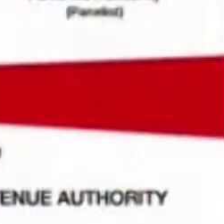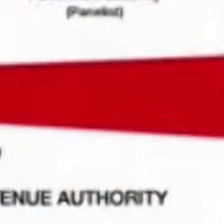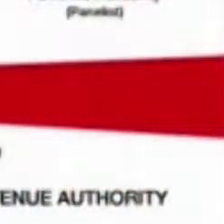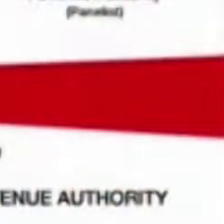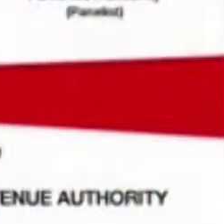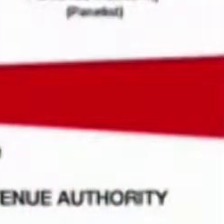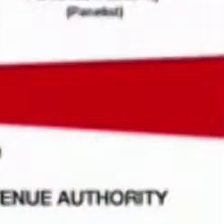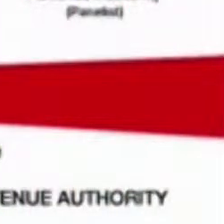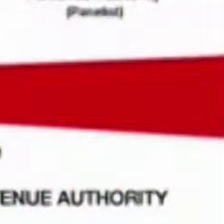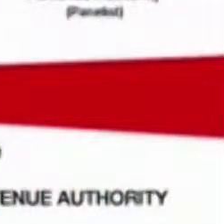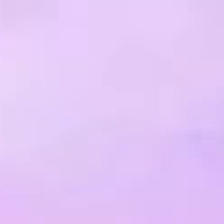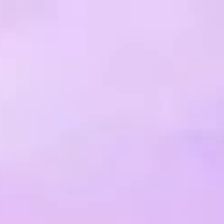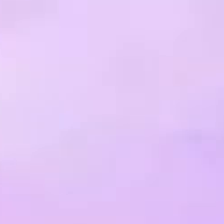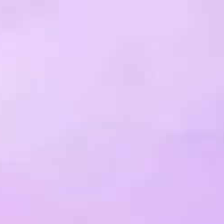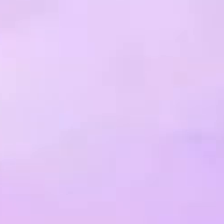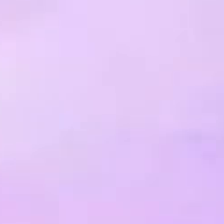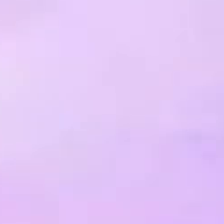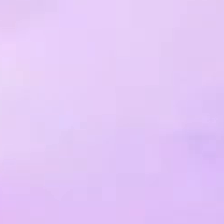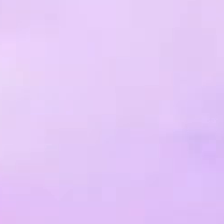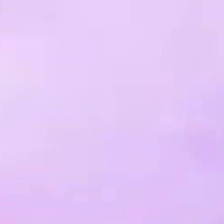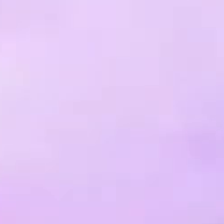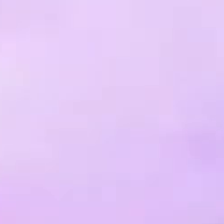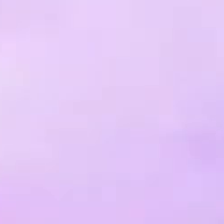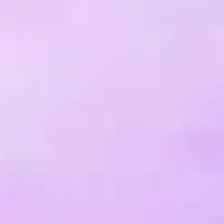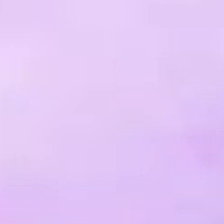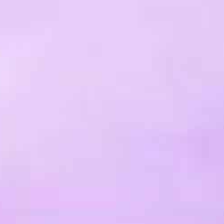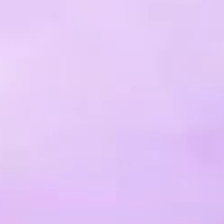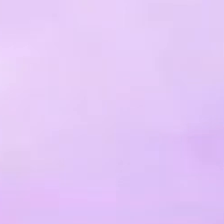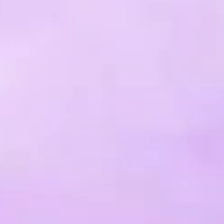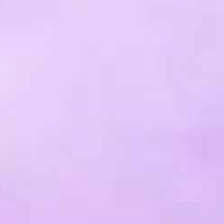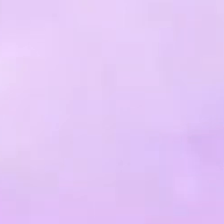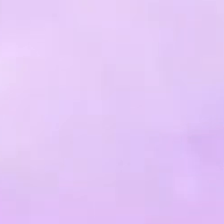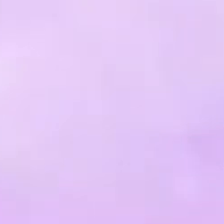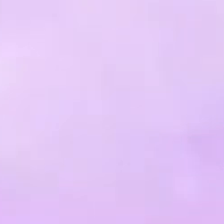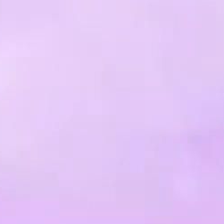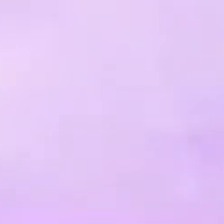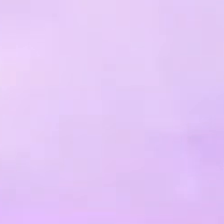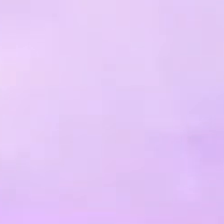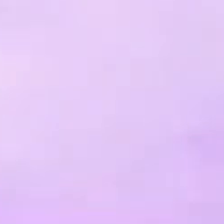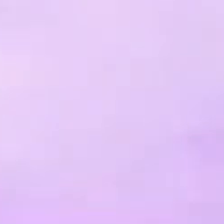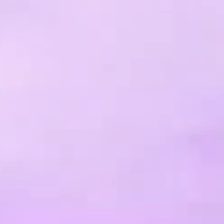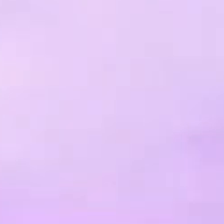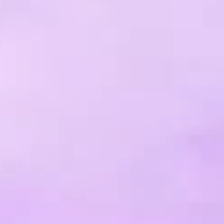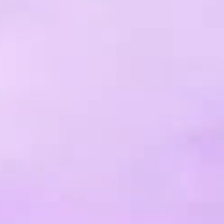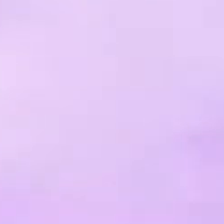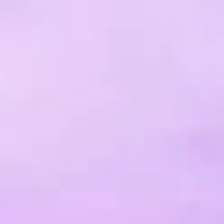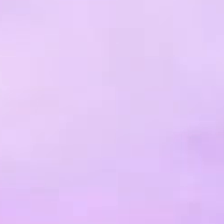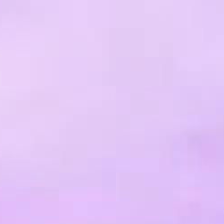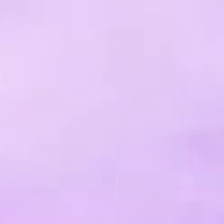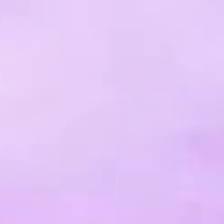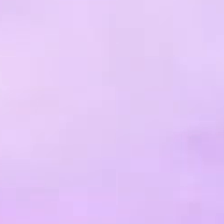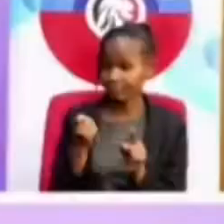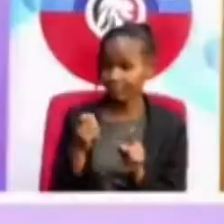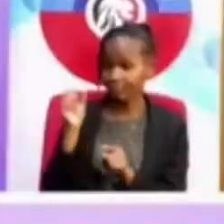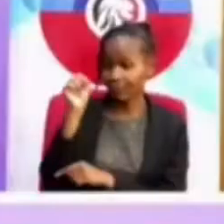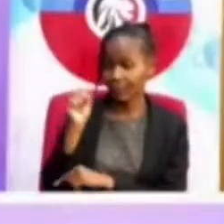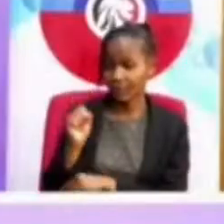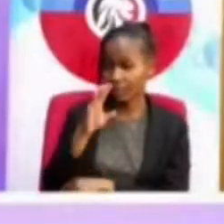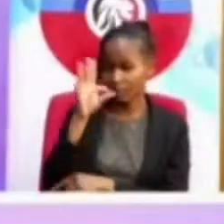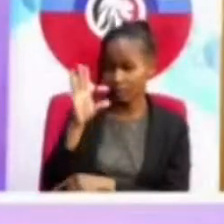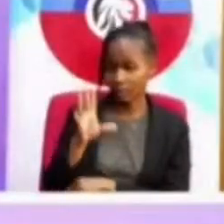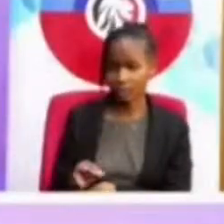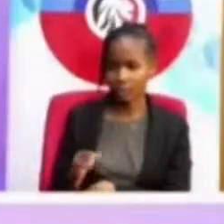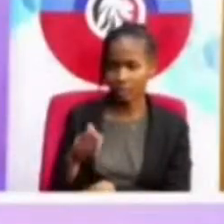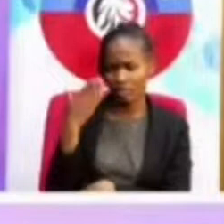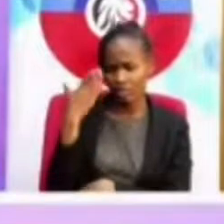Thank you for that. And I would also like to hear perhaps the experience from South Africa. I don't know if Mr.